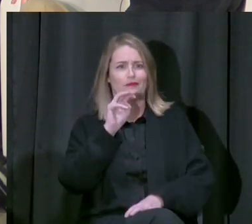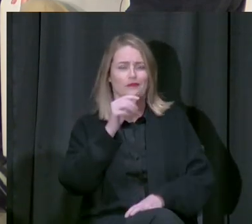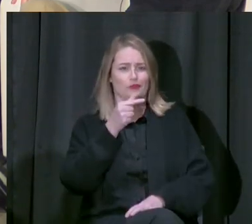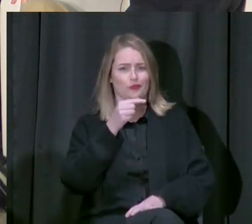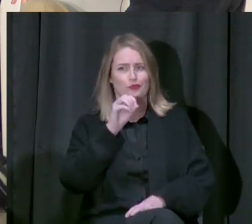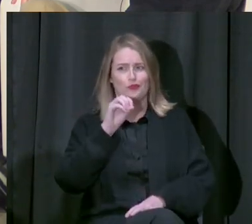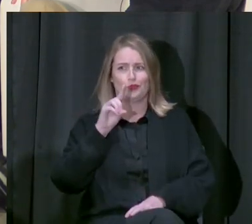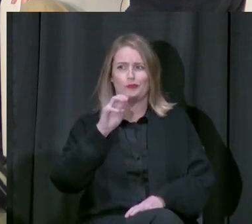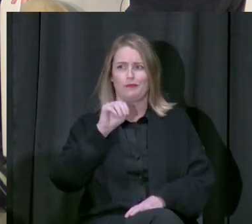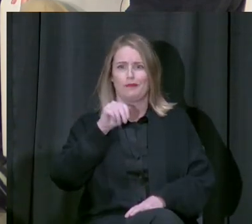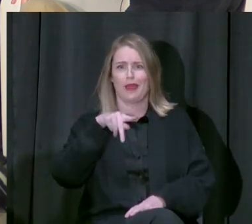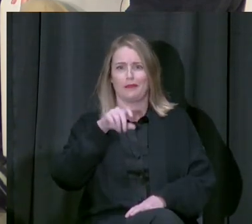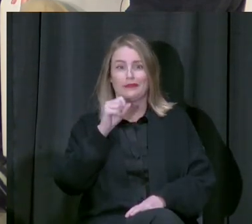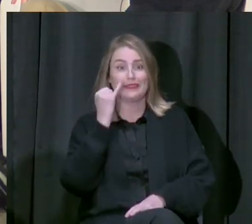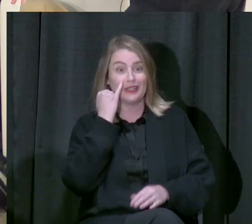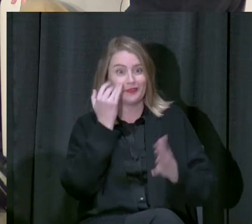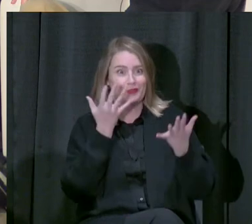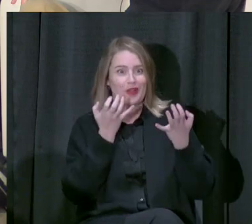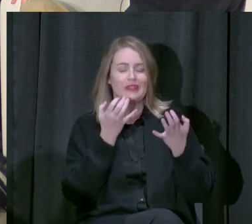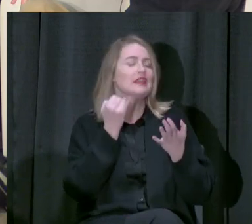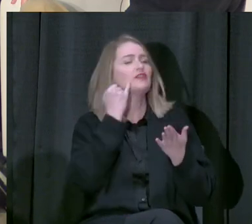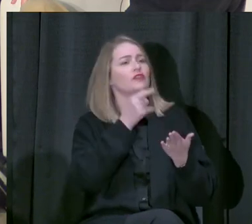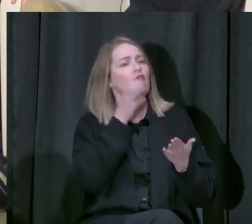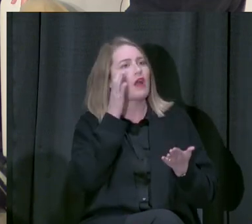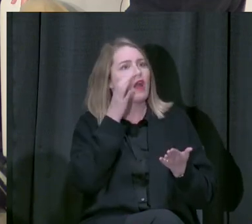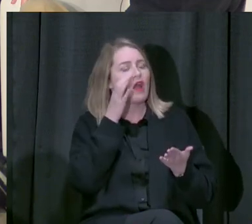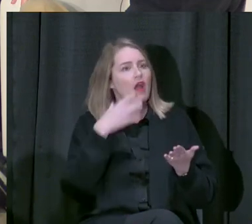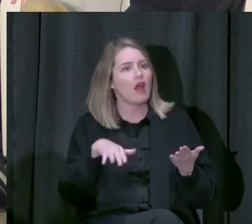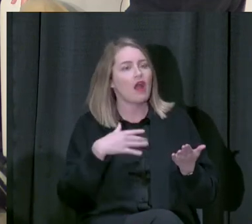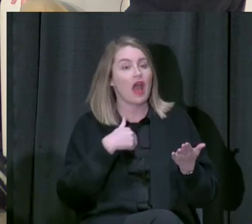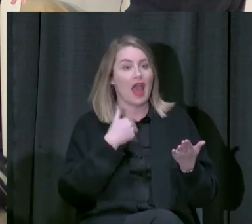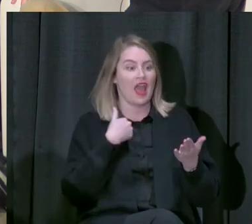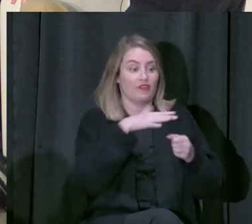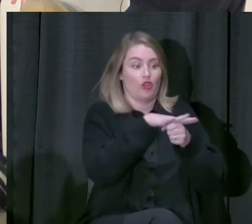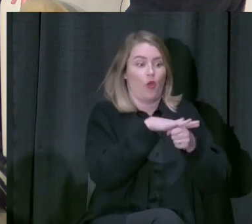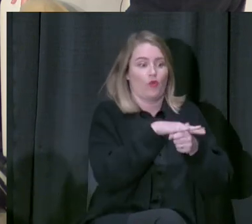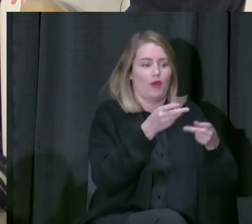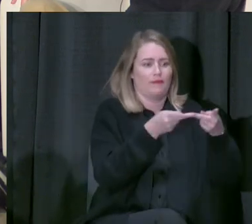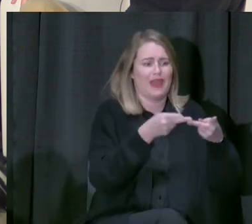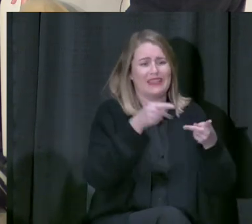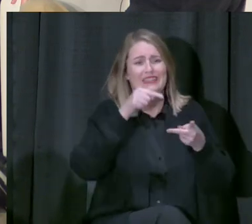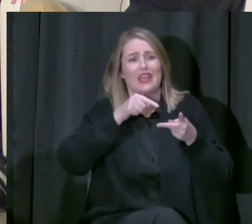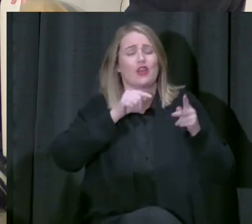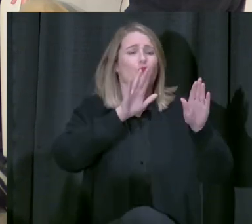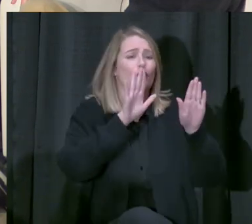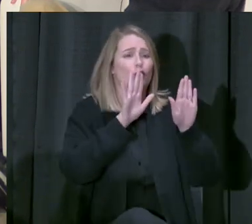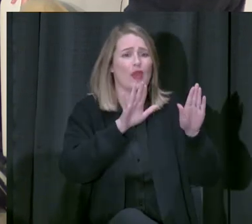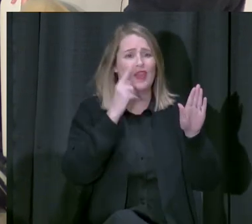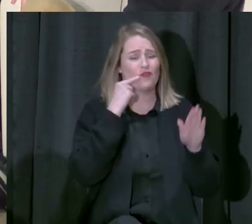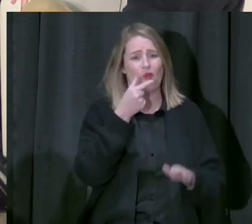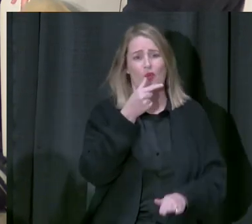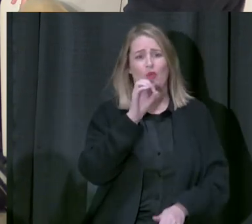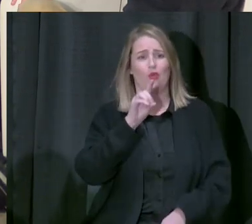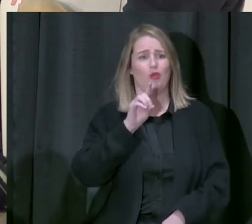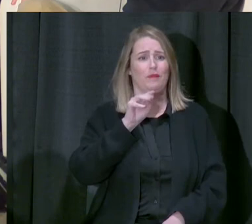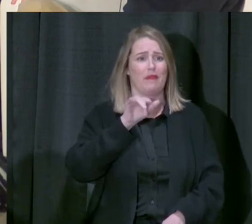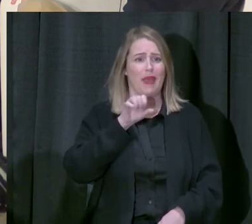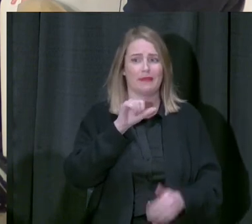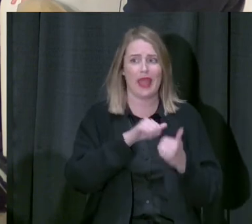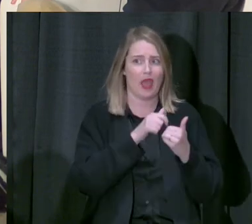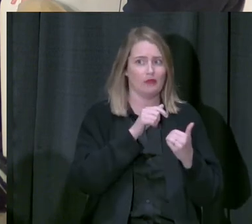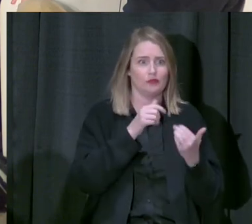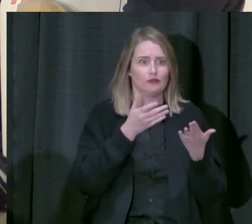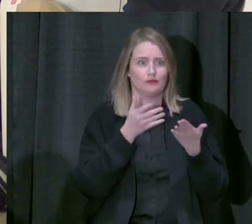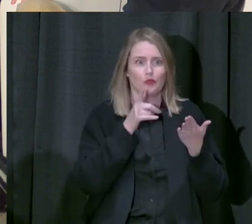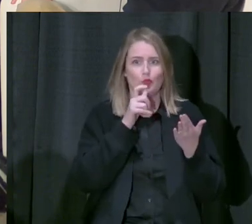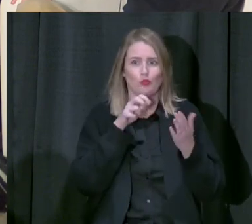is watching or listening is thinking, man, I have this place locally, and I really think they would be a great candidate for Good Maps. How should they approach that, or who